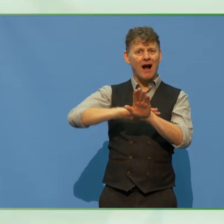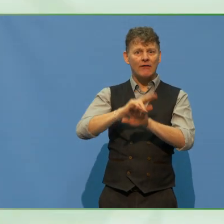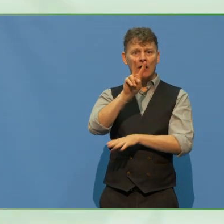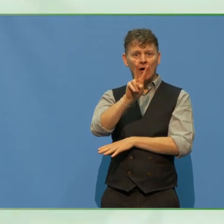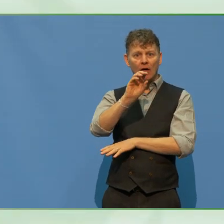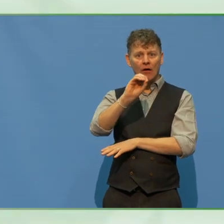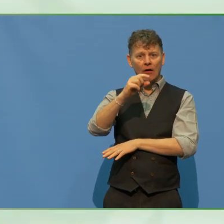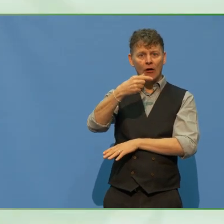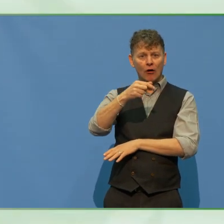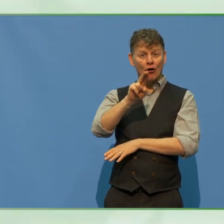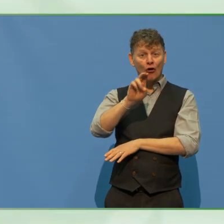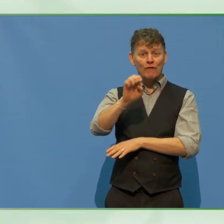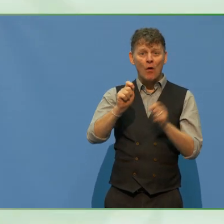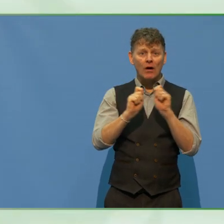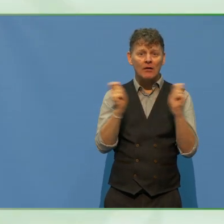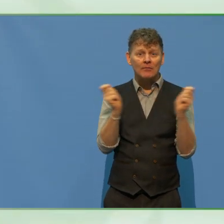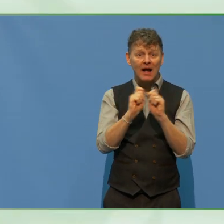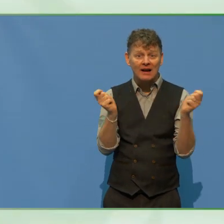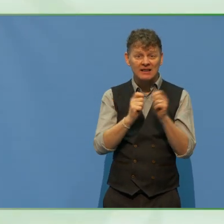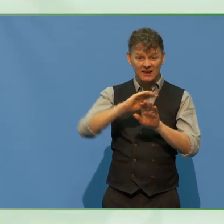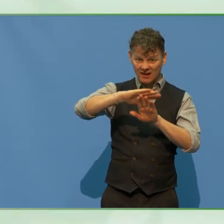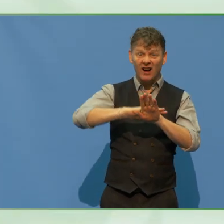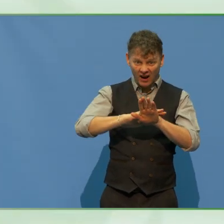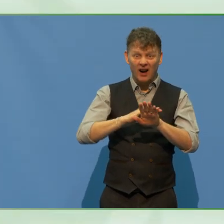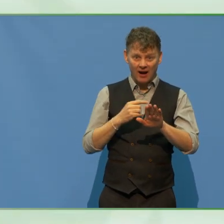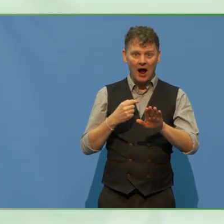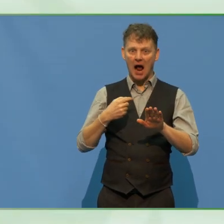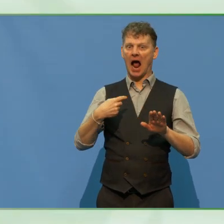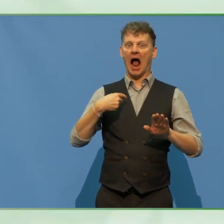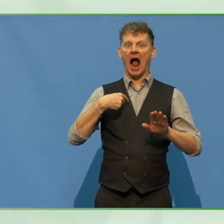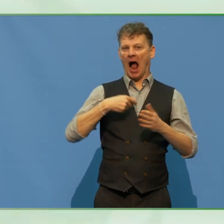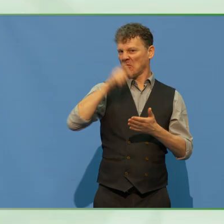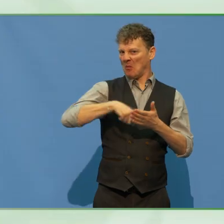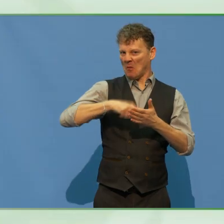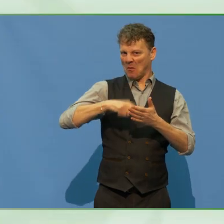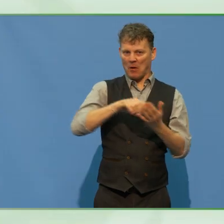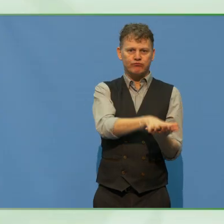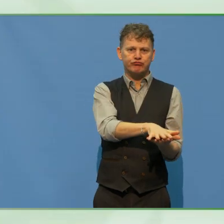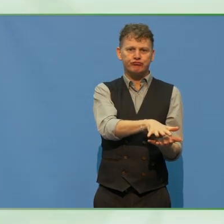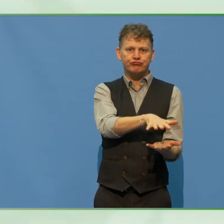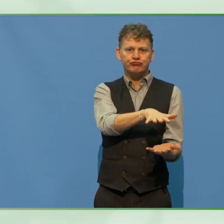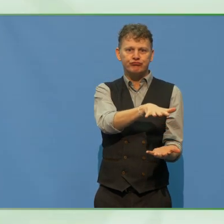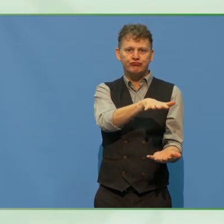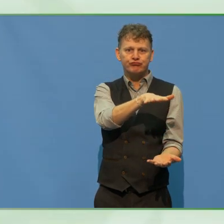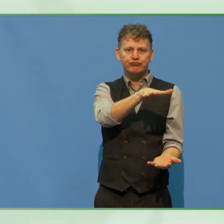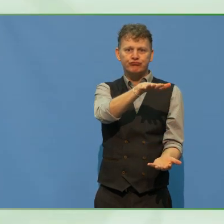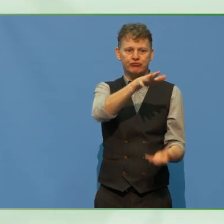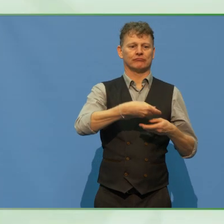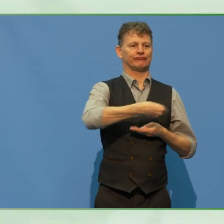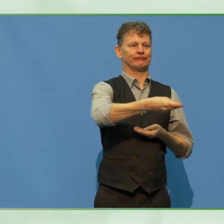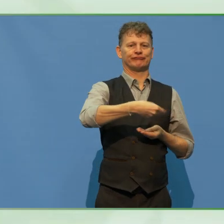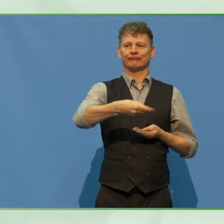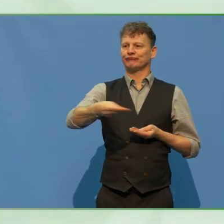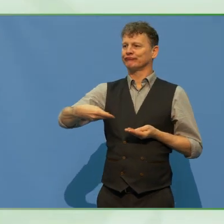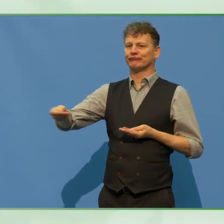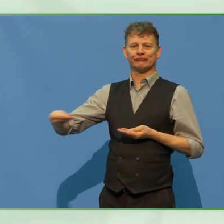story, I spent 2 days finding every single one of those Vogue covers. And I had to go into 15